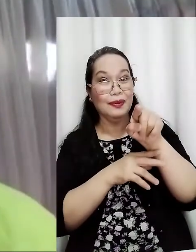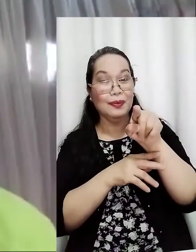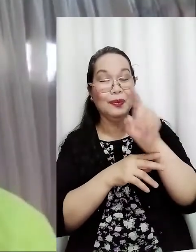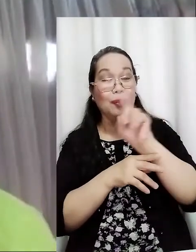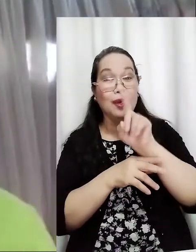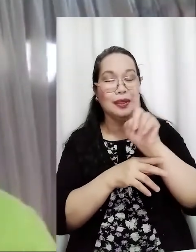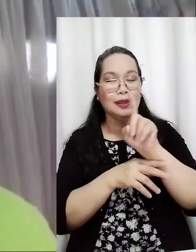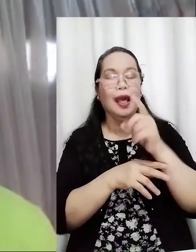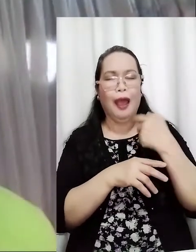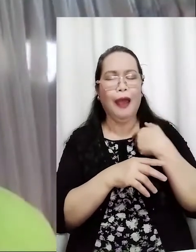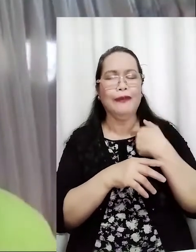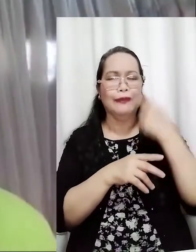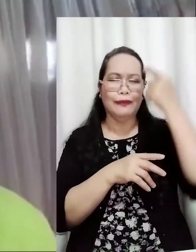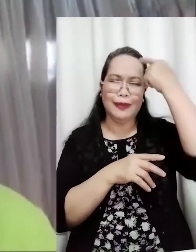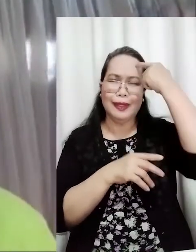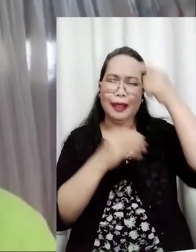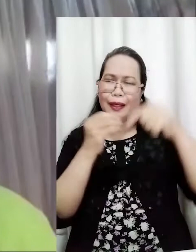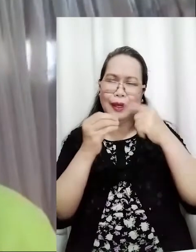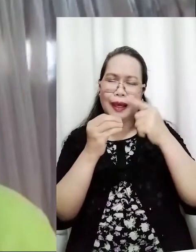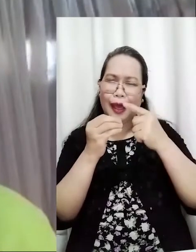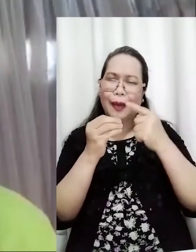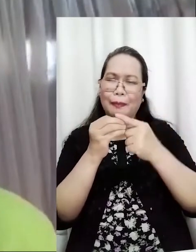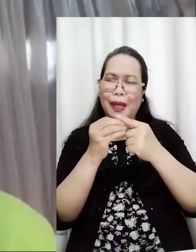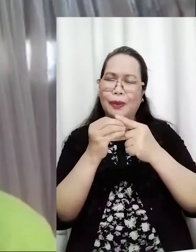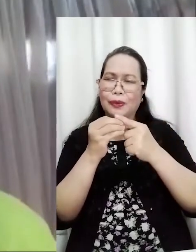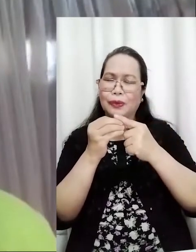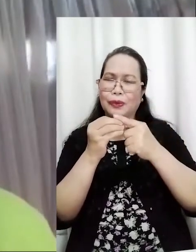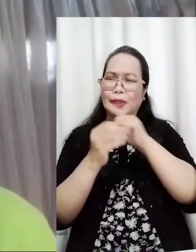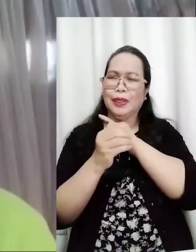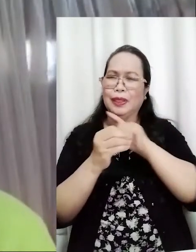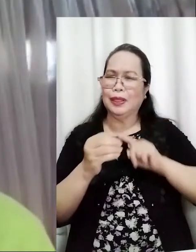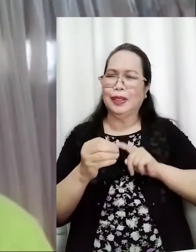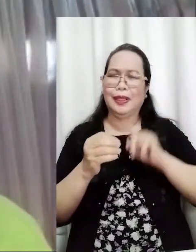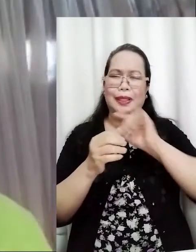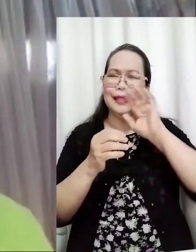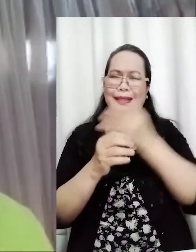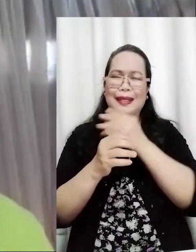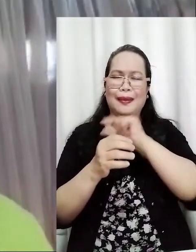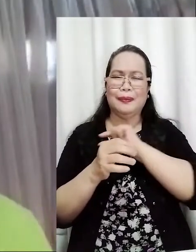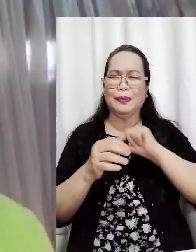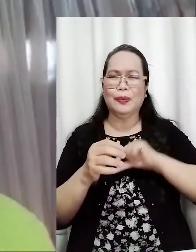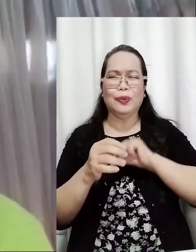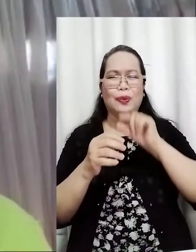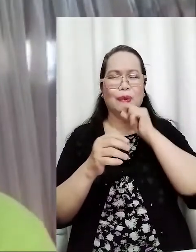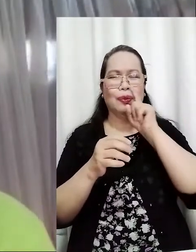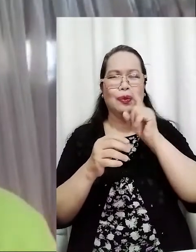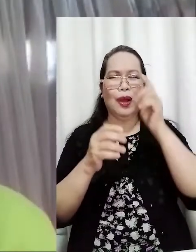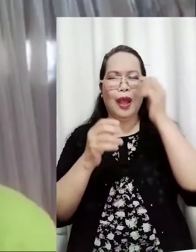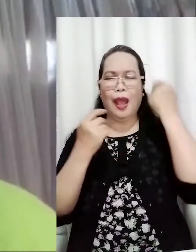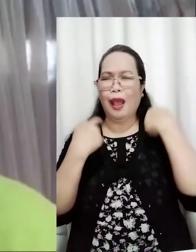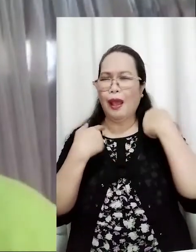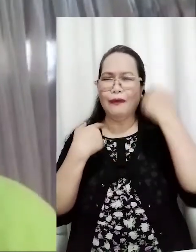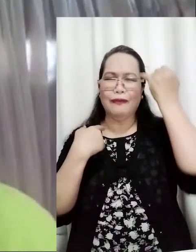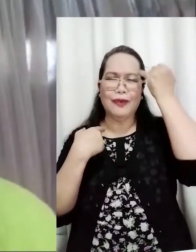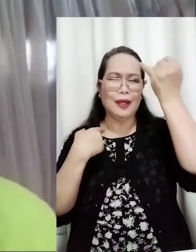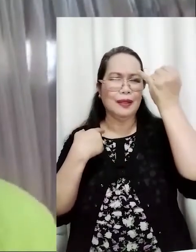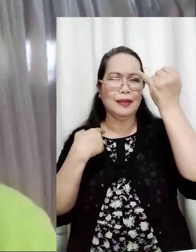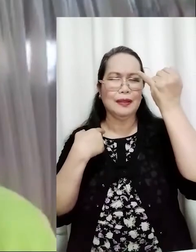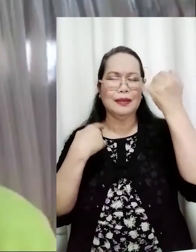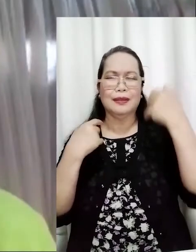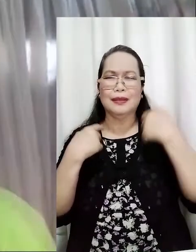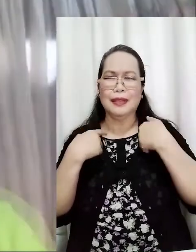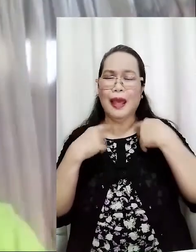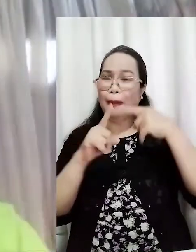as a dato, or they see you as someone that has a positive